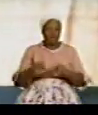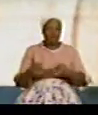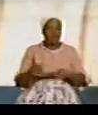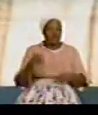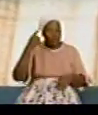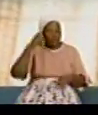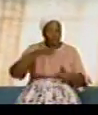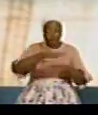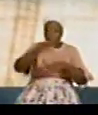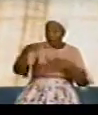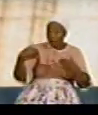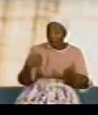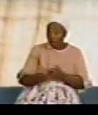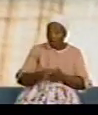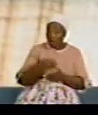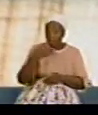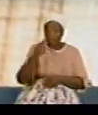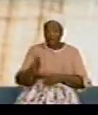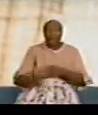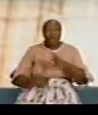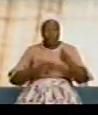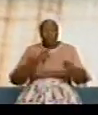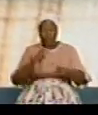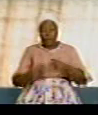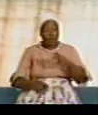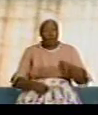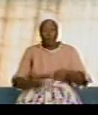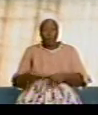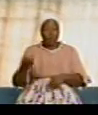the people were very